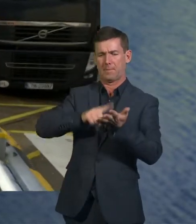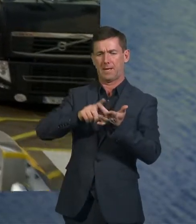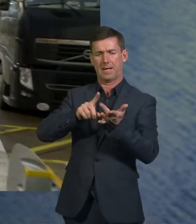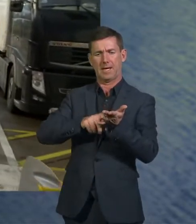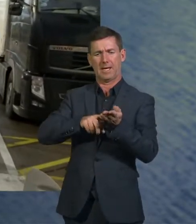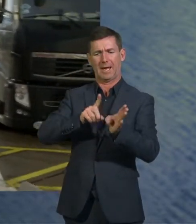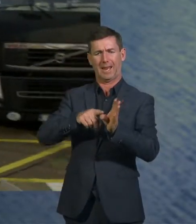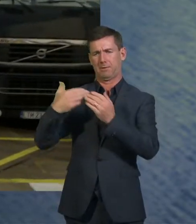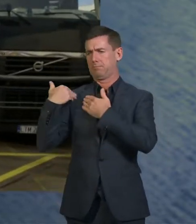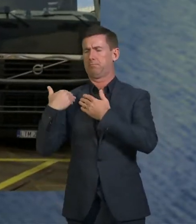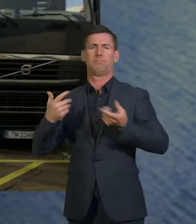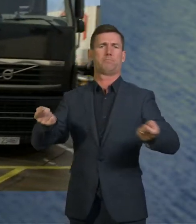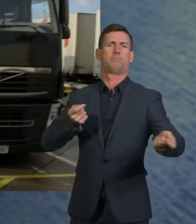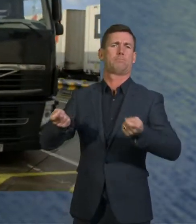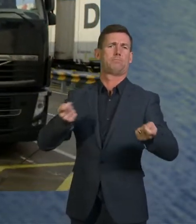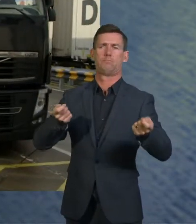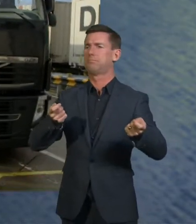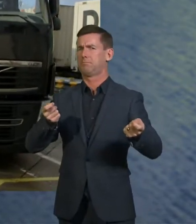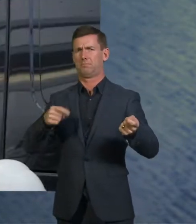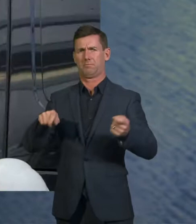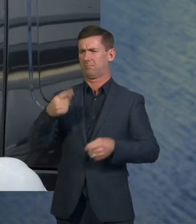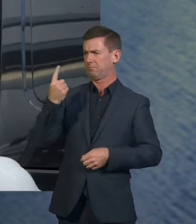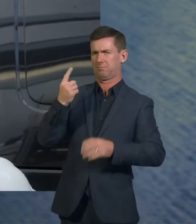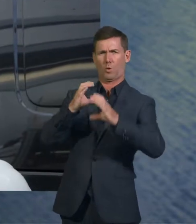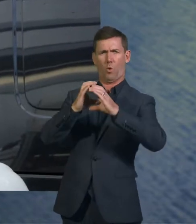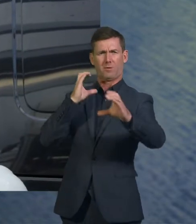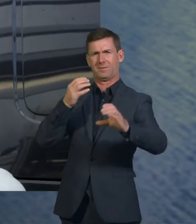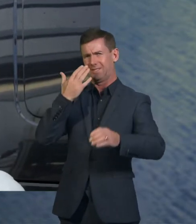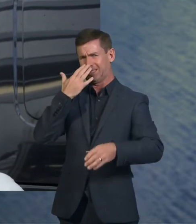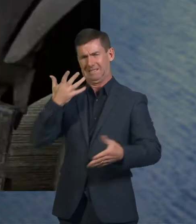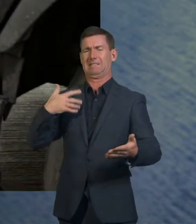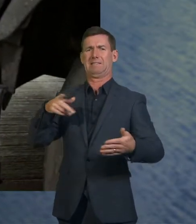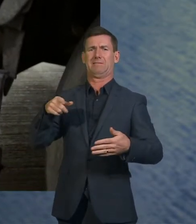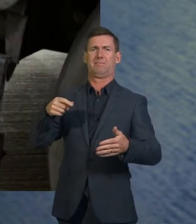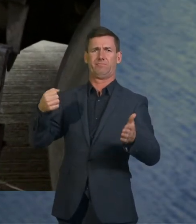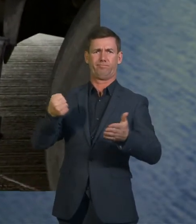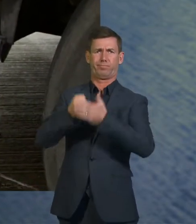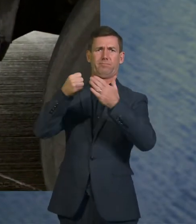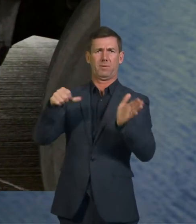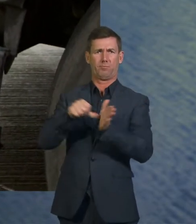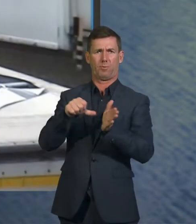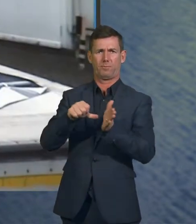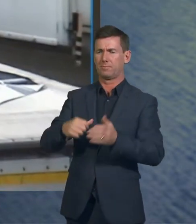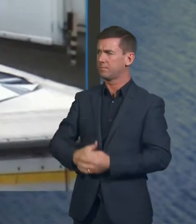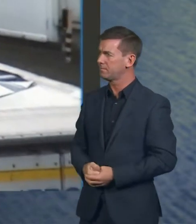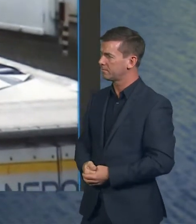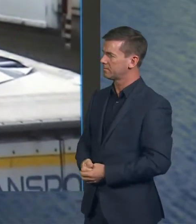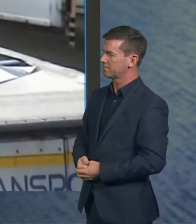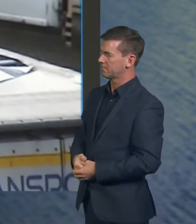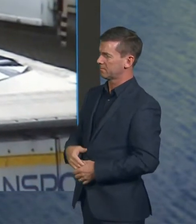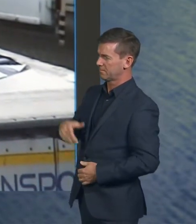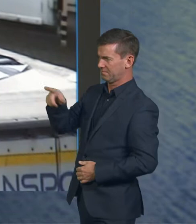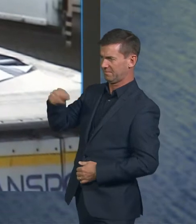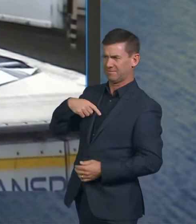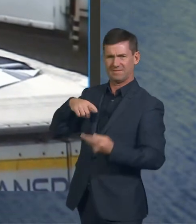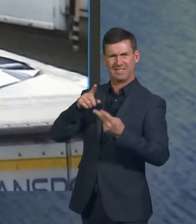trains. Come and go and see. Yeah. But one lorry has already collided with the all-new Brexit pit stop, and another has arrived with a